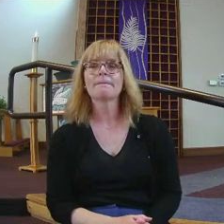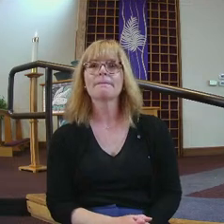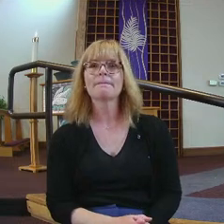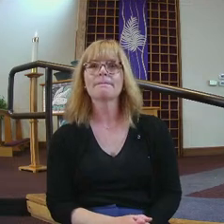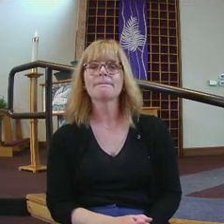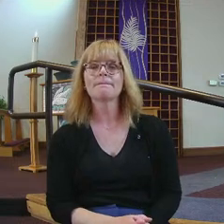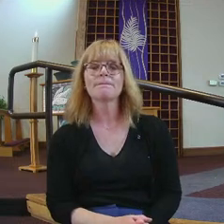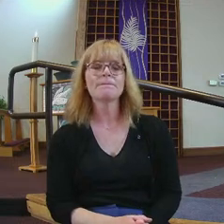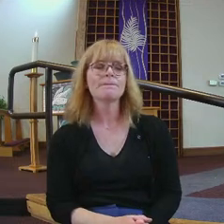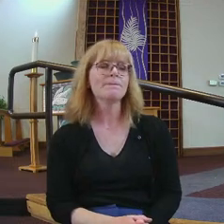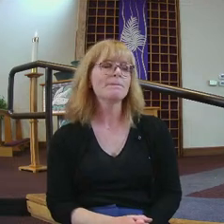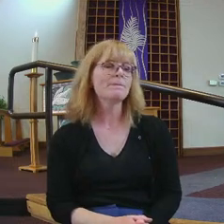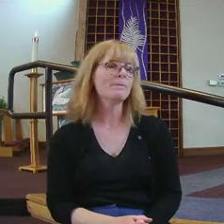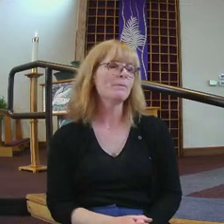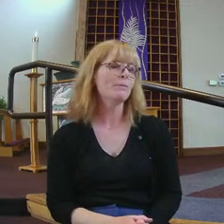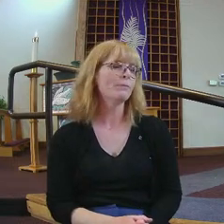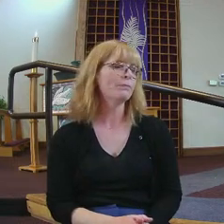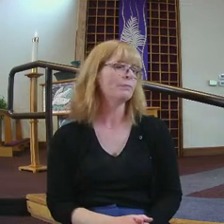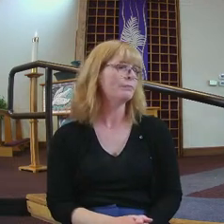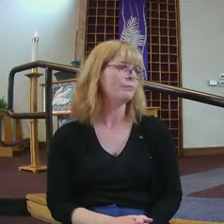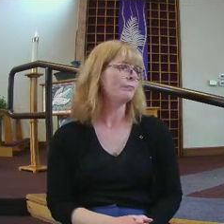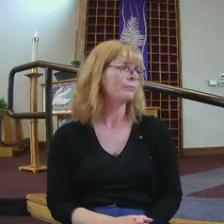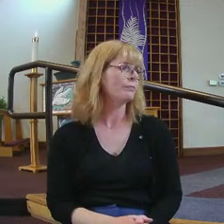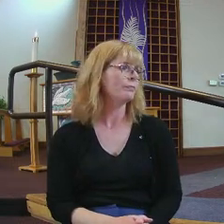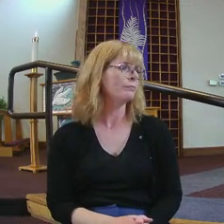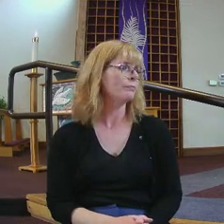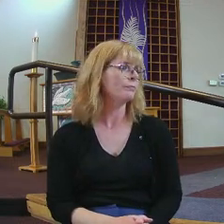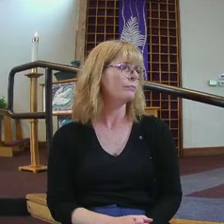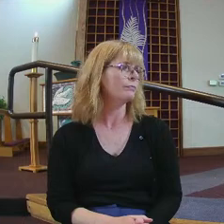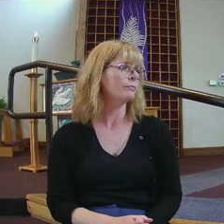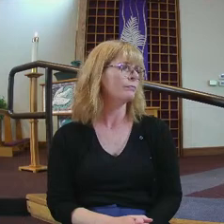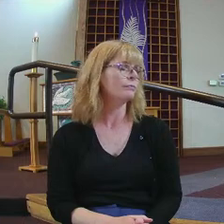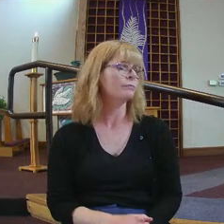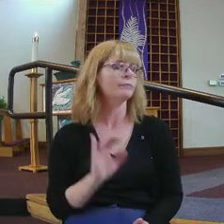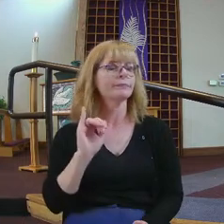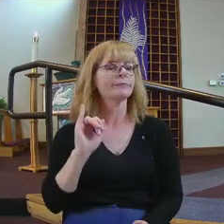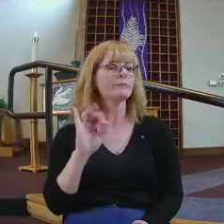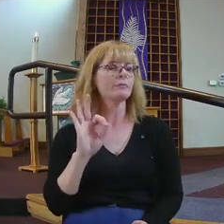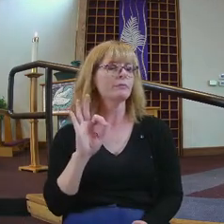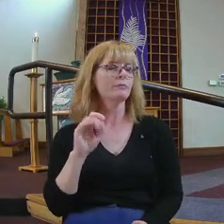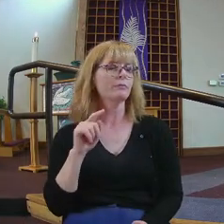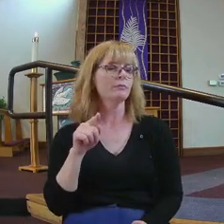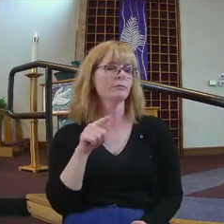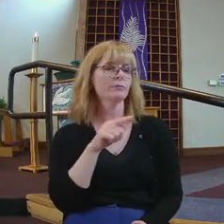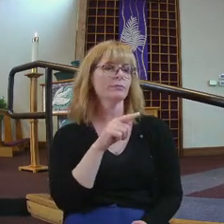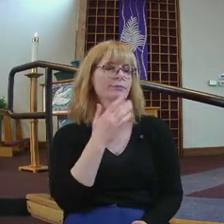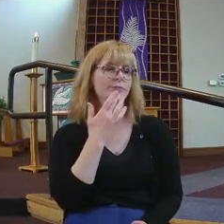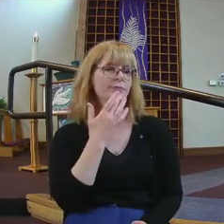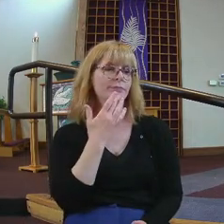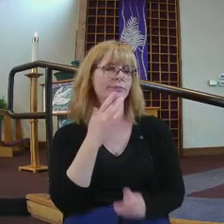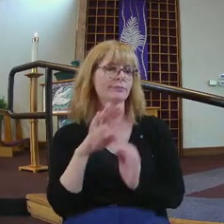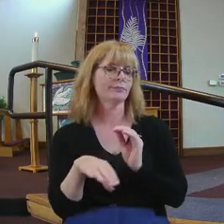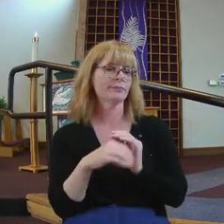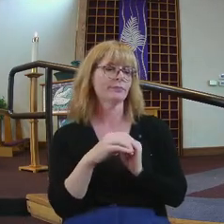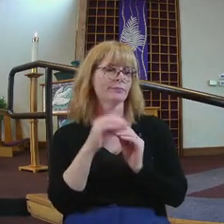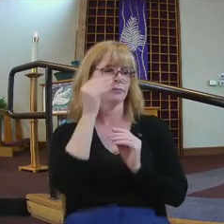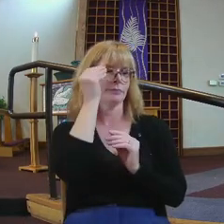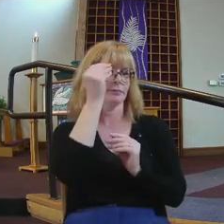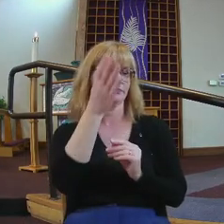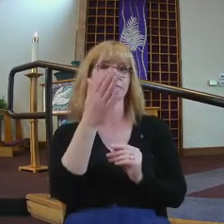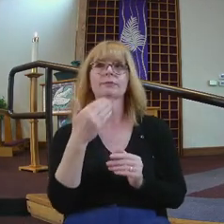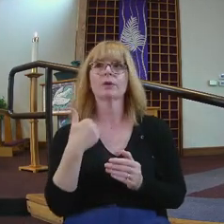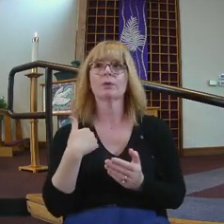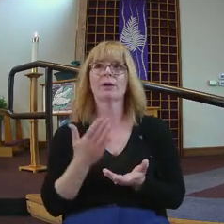All right. And if you prefer additional information, we have